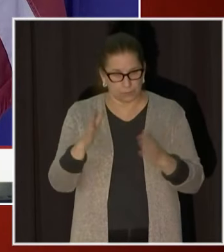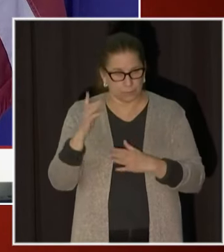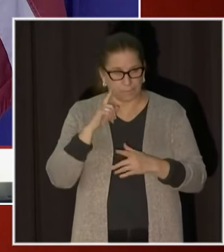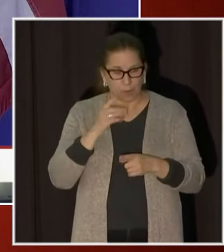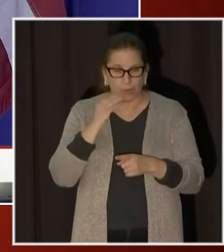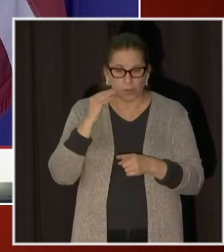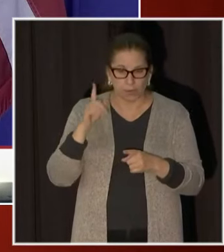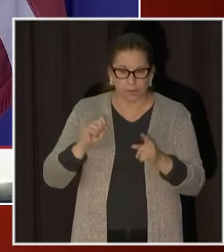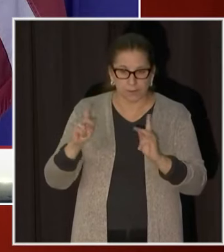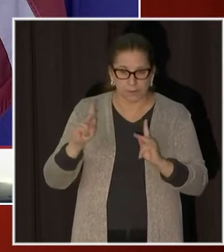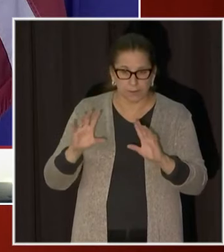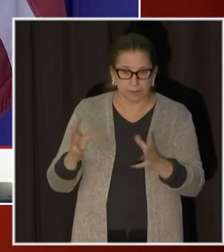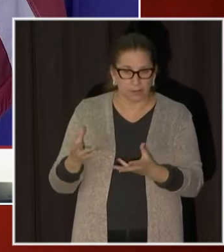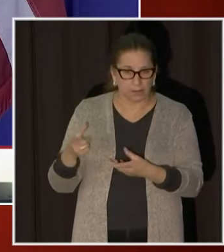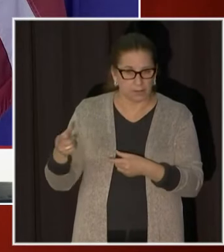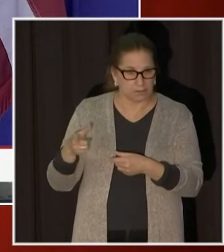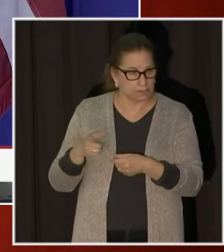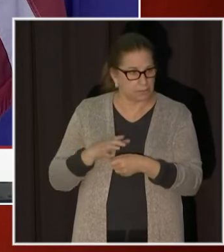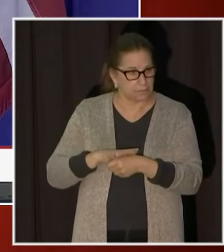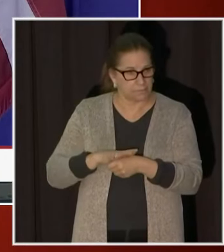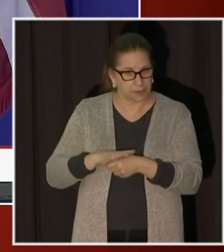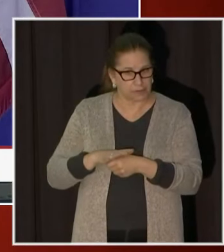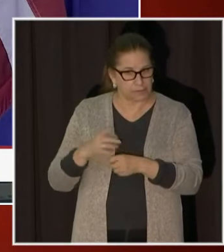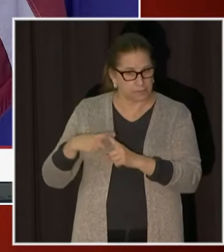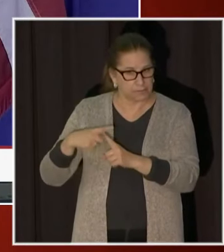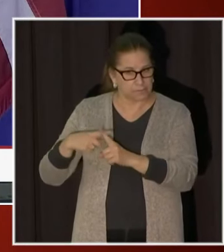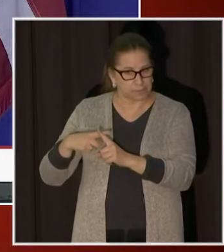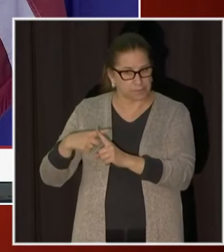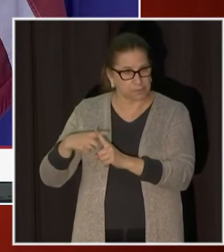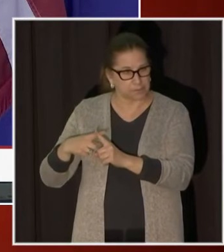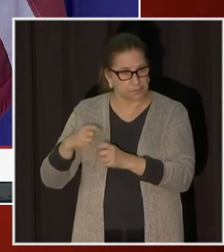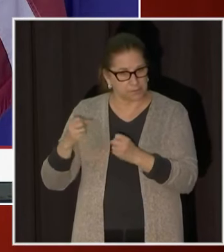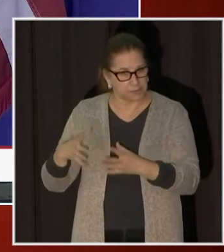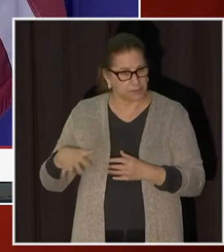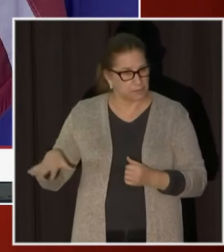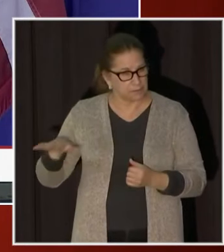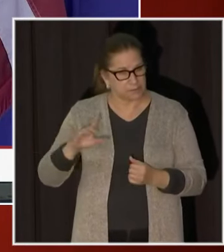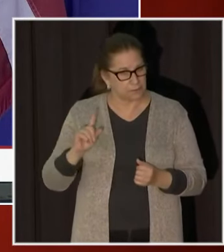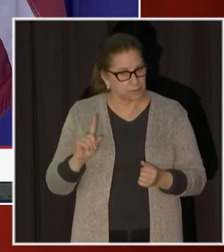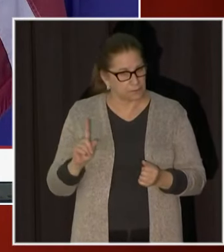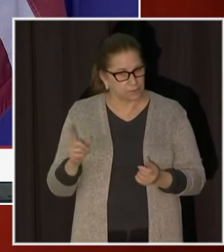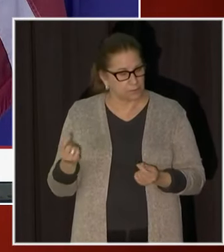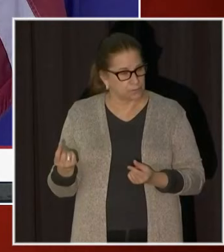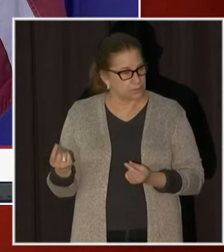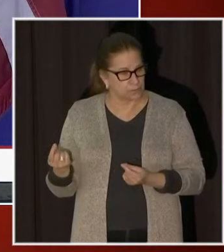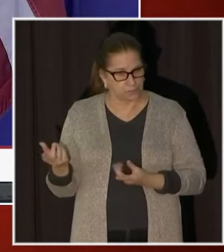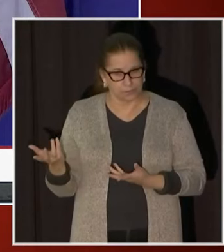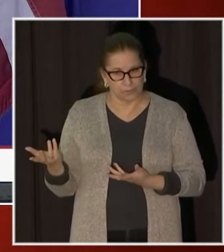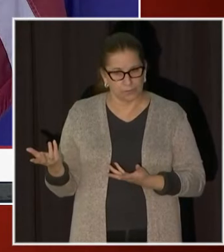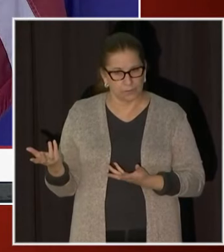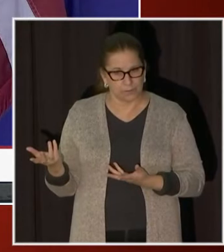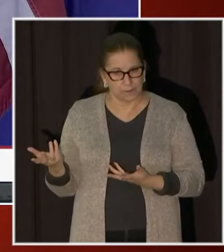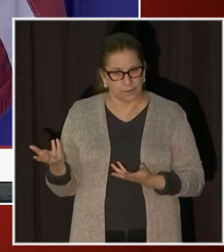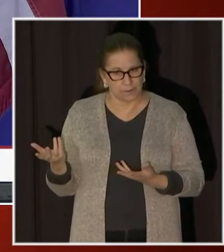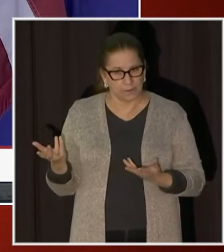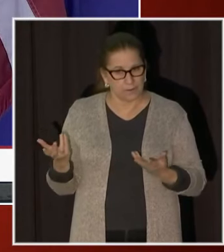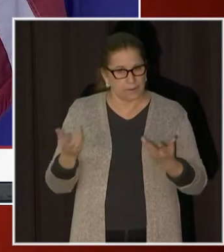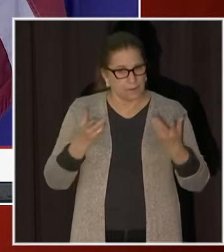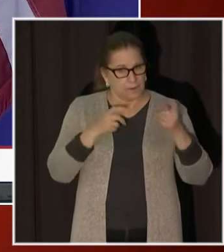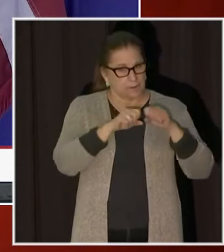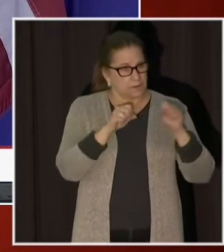patients, or is it time for DC to take further action, like moving everyone from shelters, not just